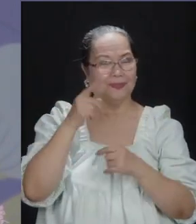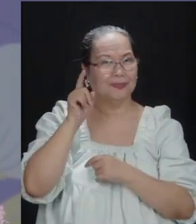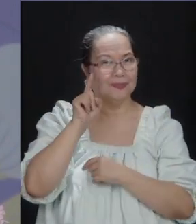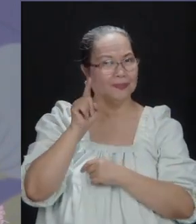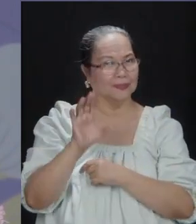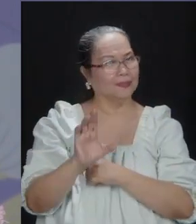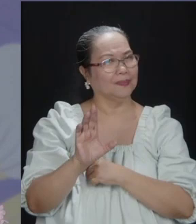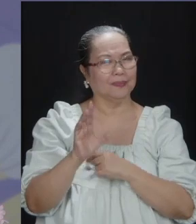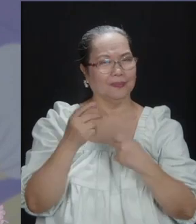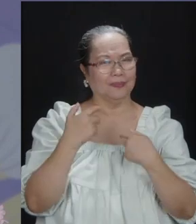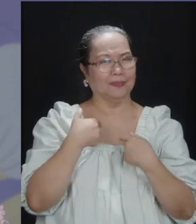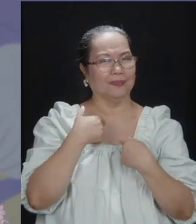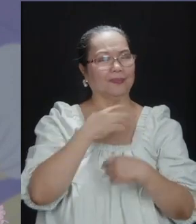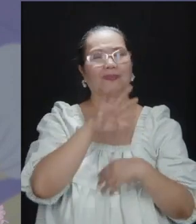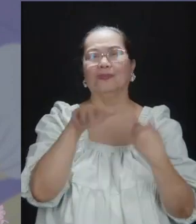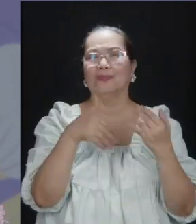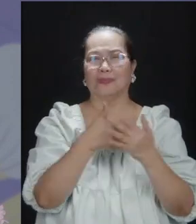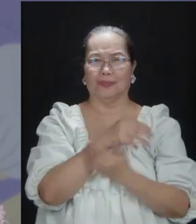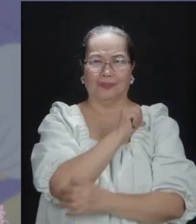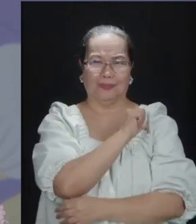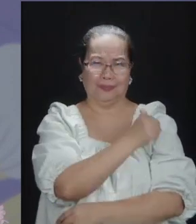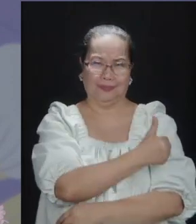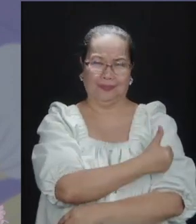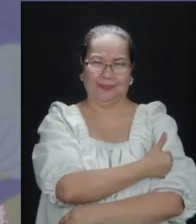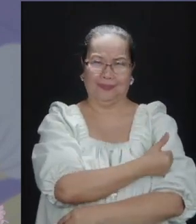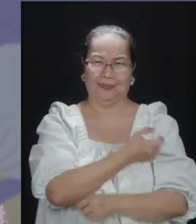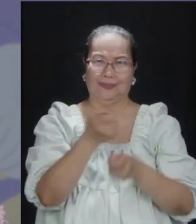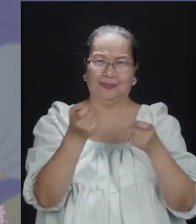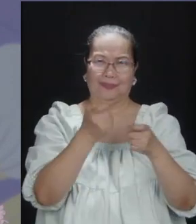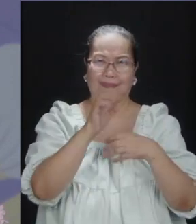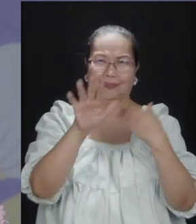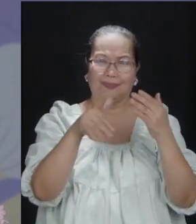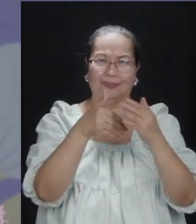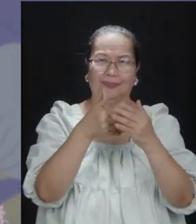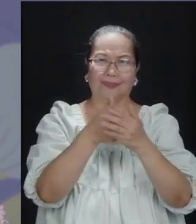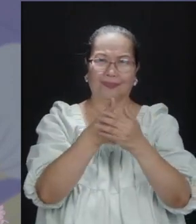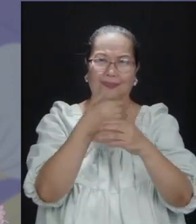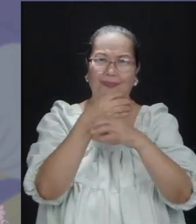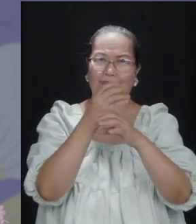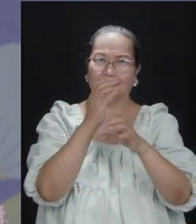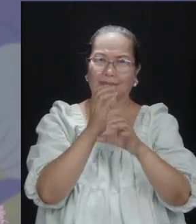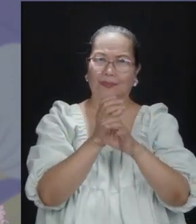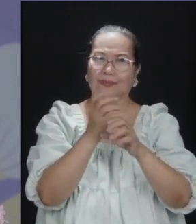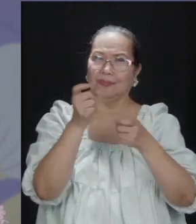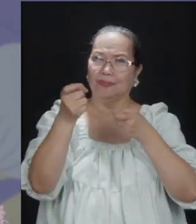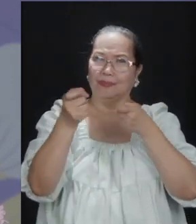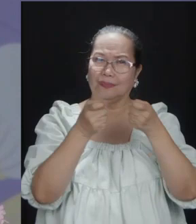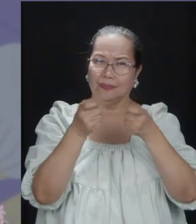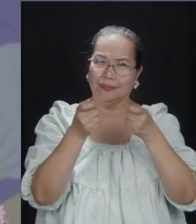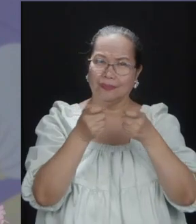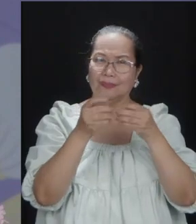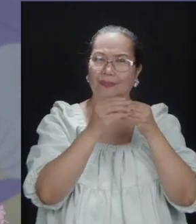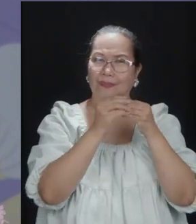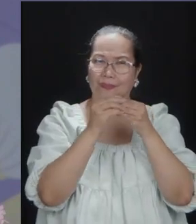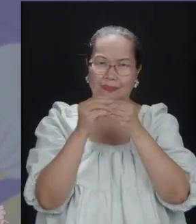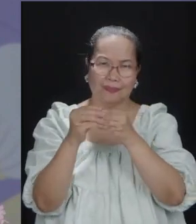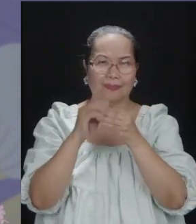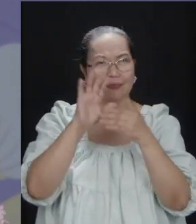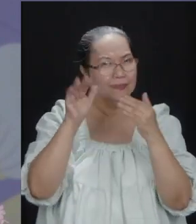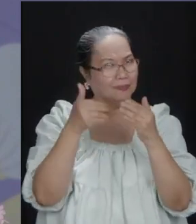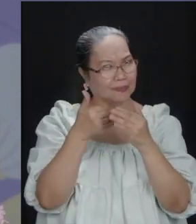has absolute authority and rule over his creation. He controls and guides